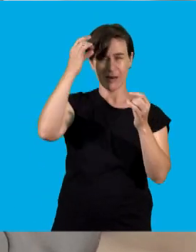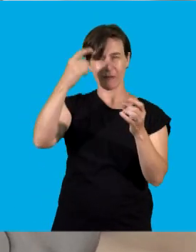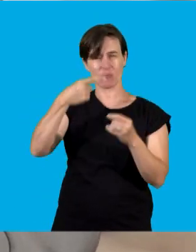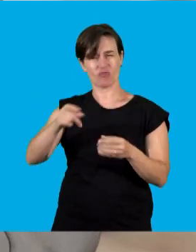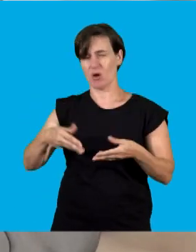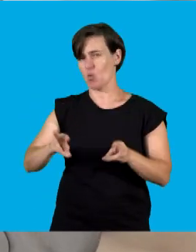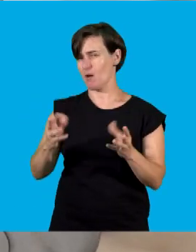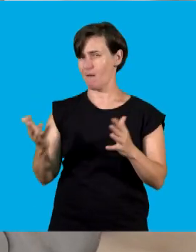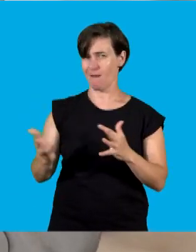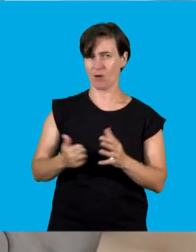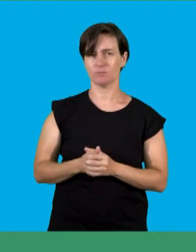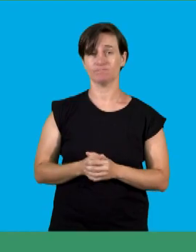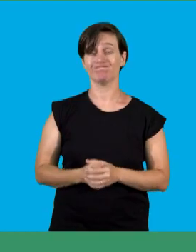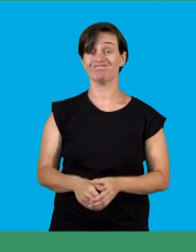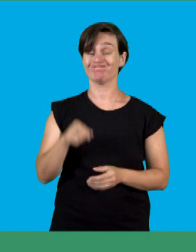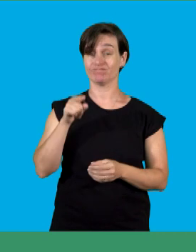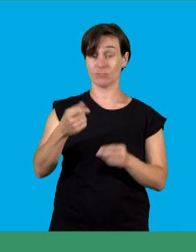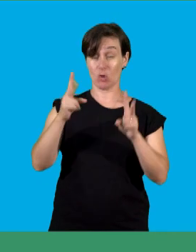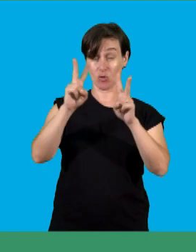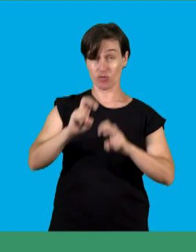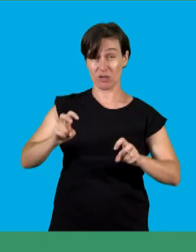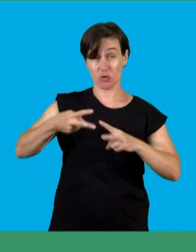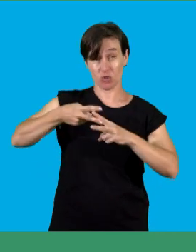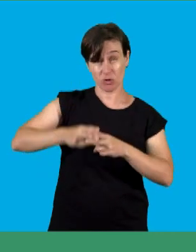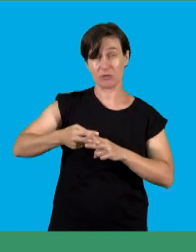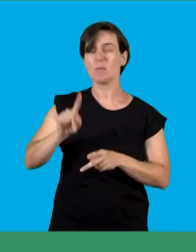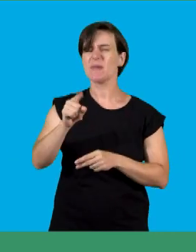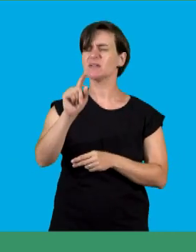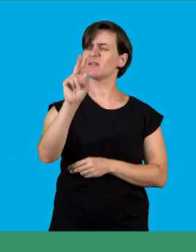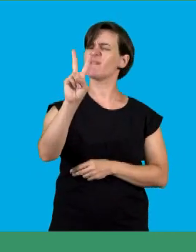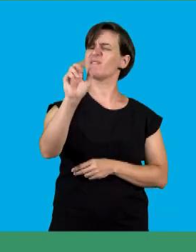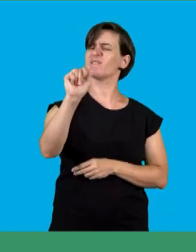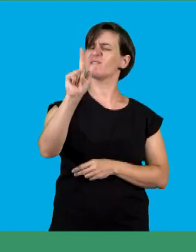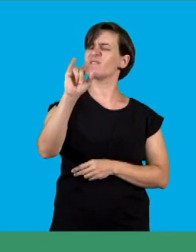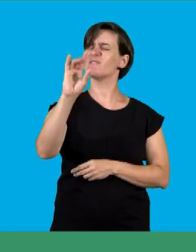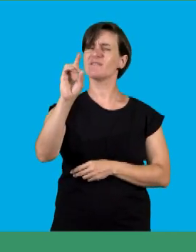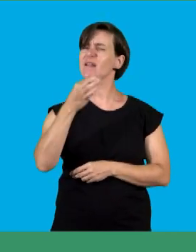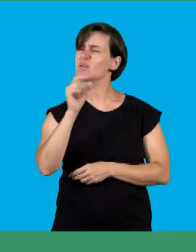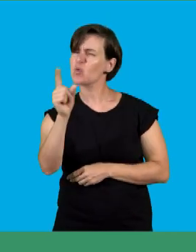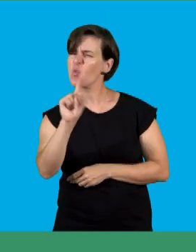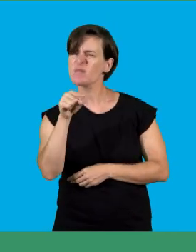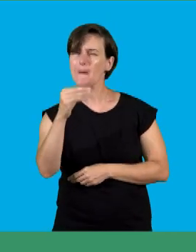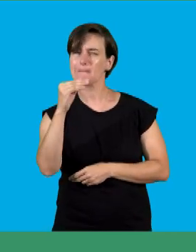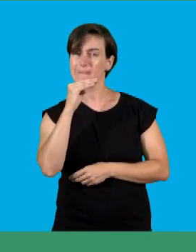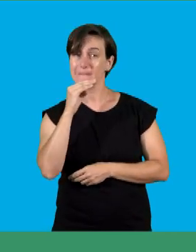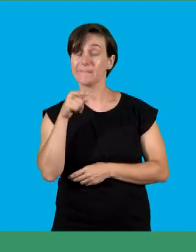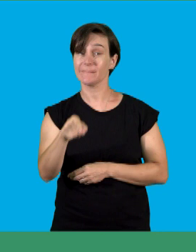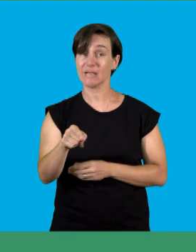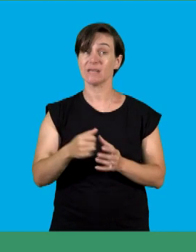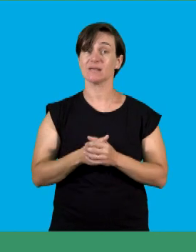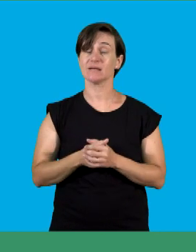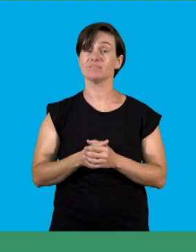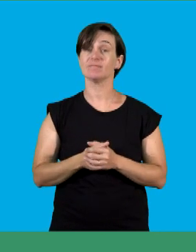that we need to get is that a research instrument should be valid. What do we mean by it being valid? It says a research instrument